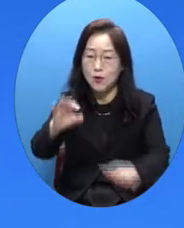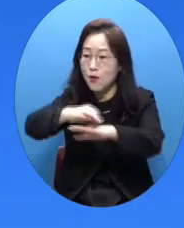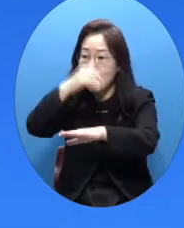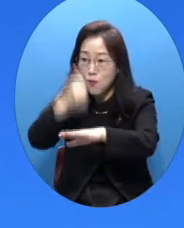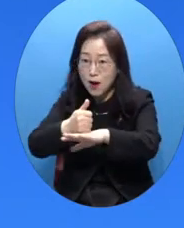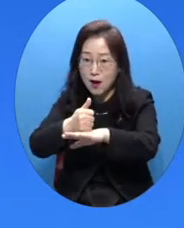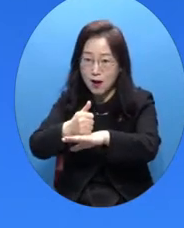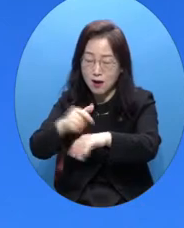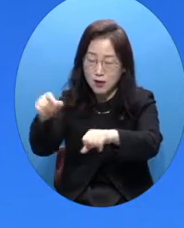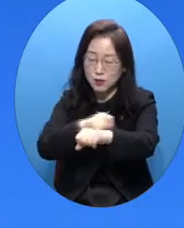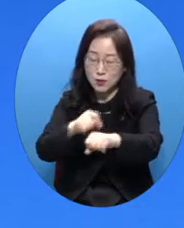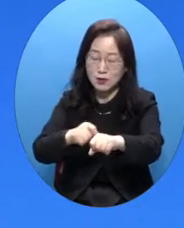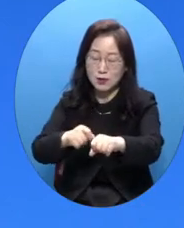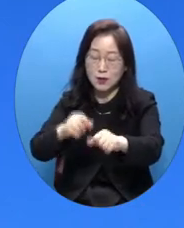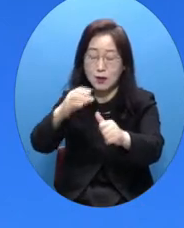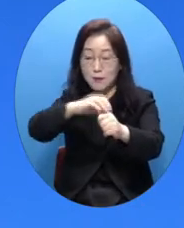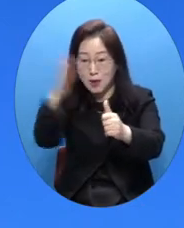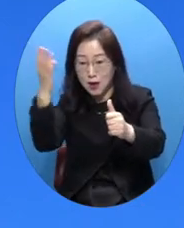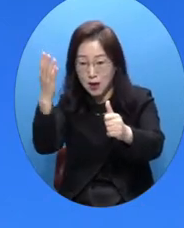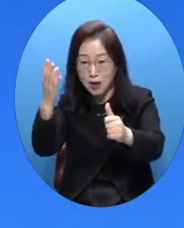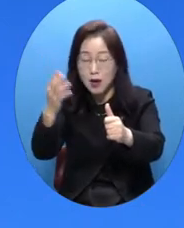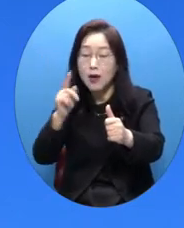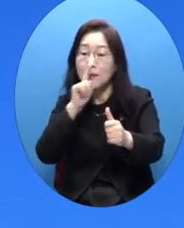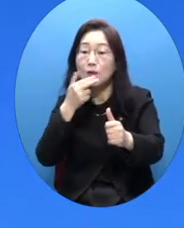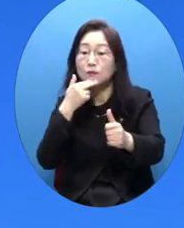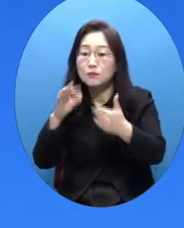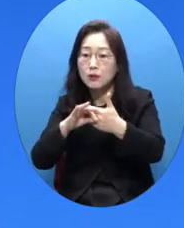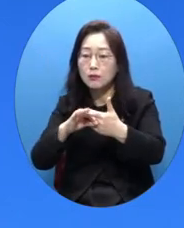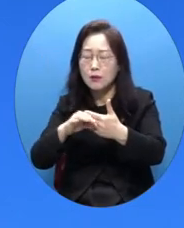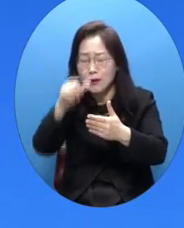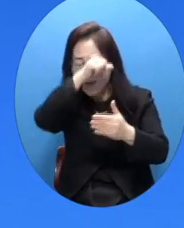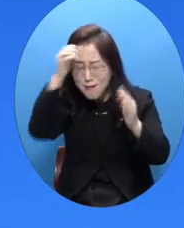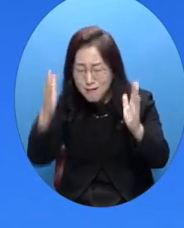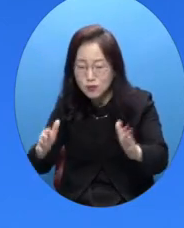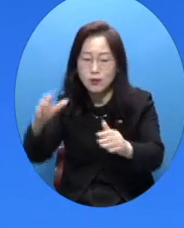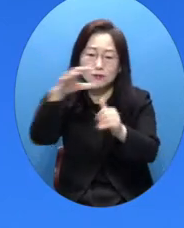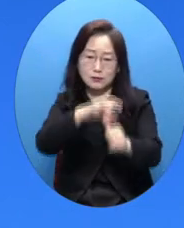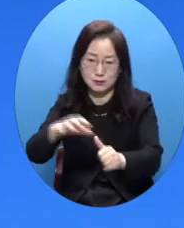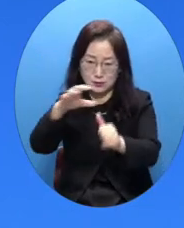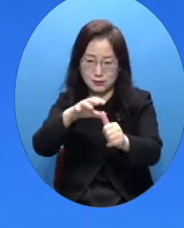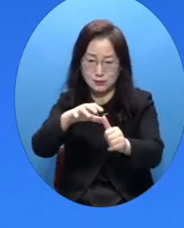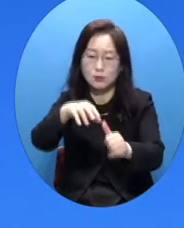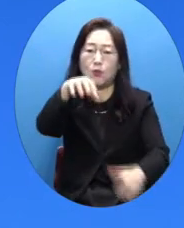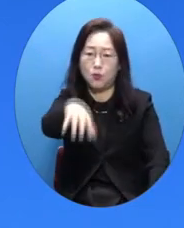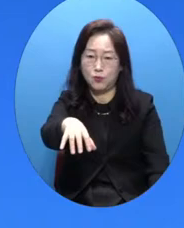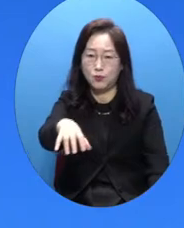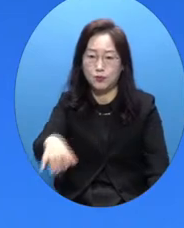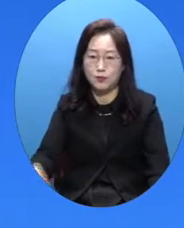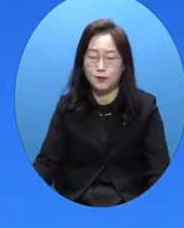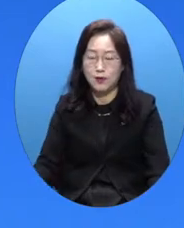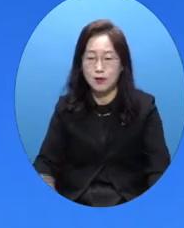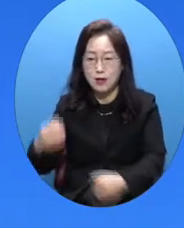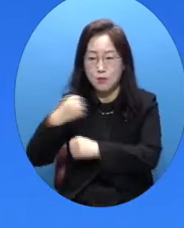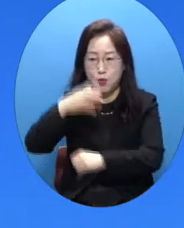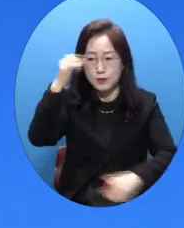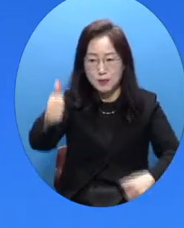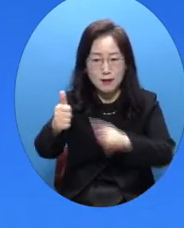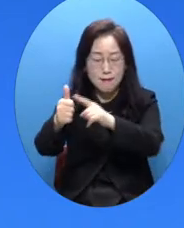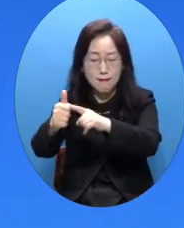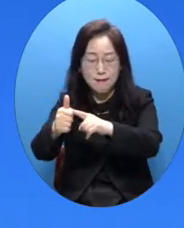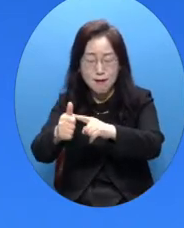prison if as long as the the King has to order to